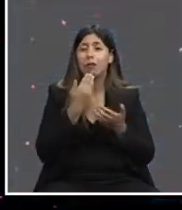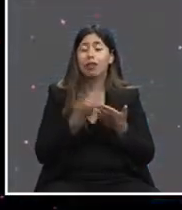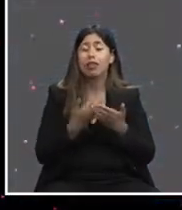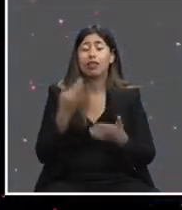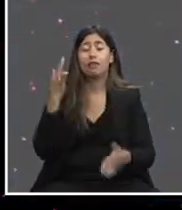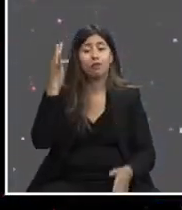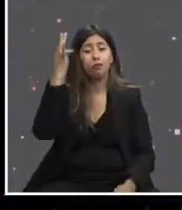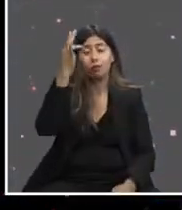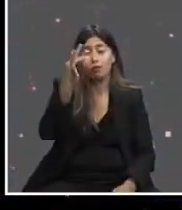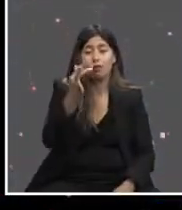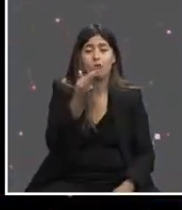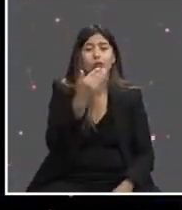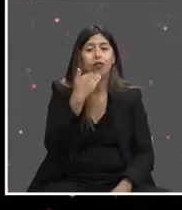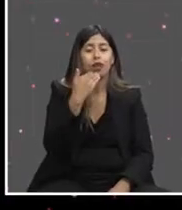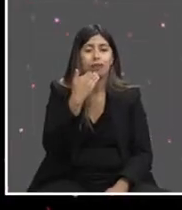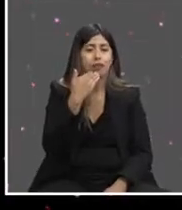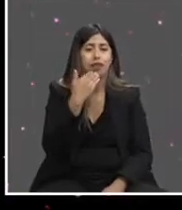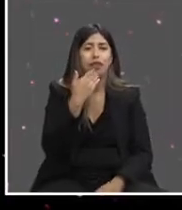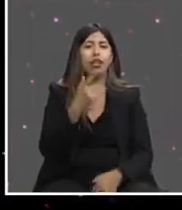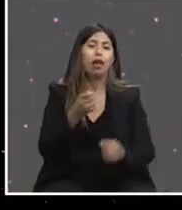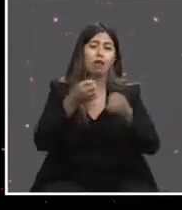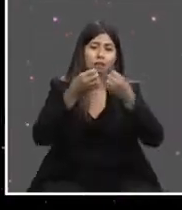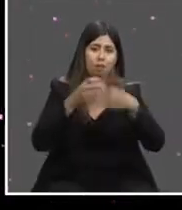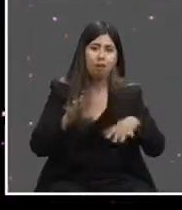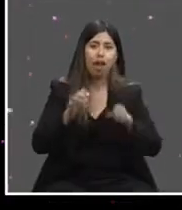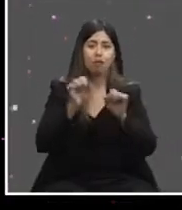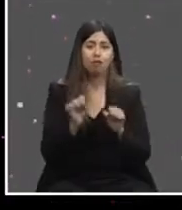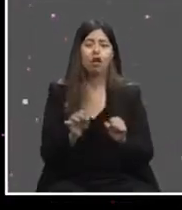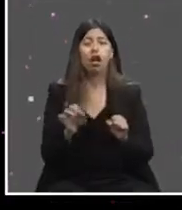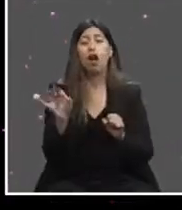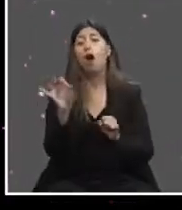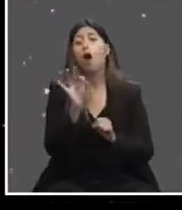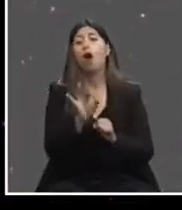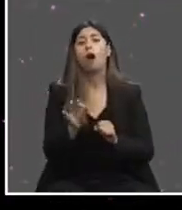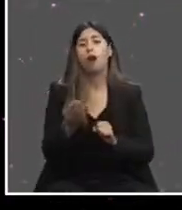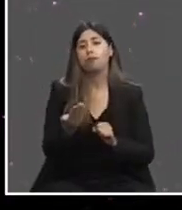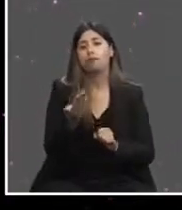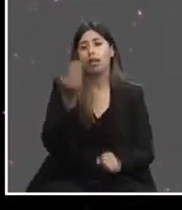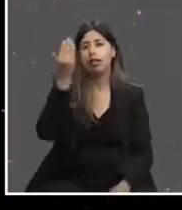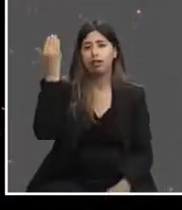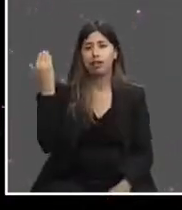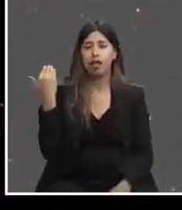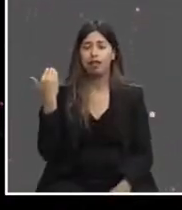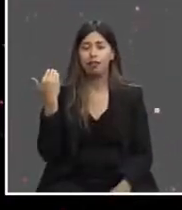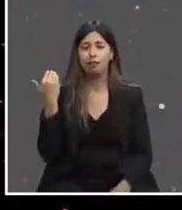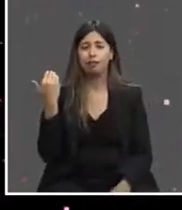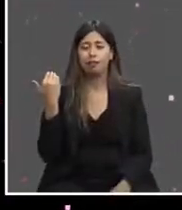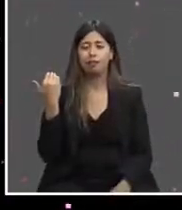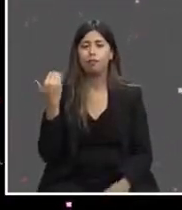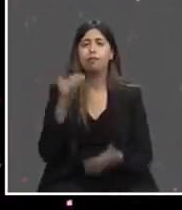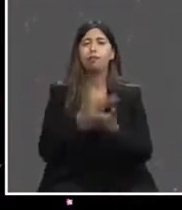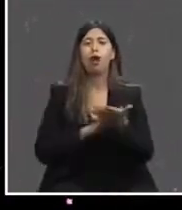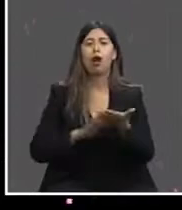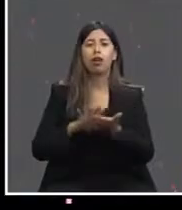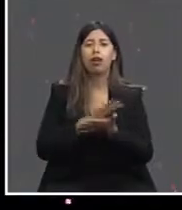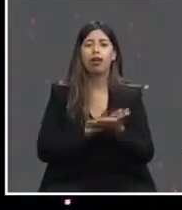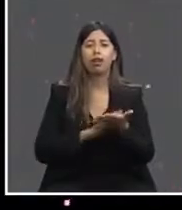would be lost. Or in the past, on how we would fail every generation that came before us.